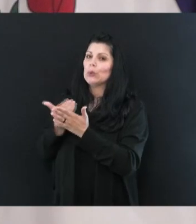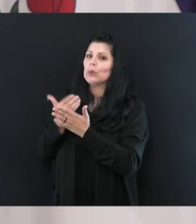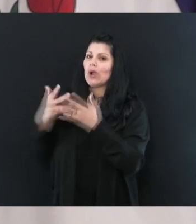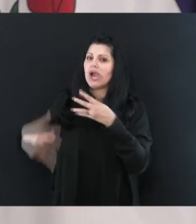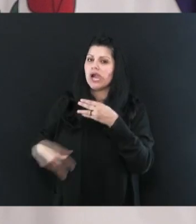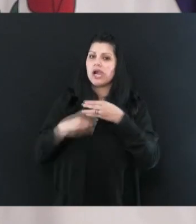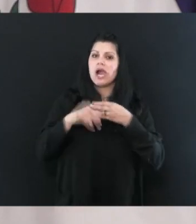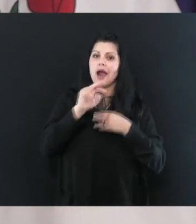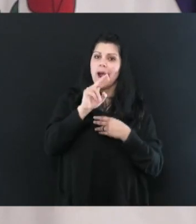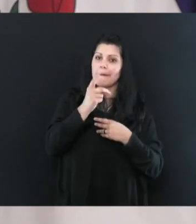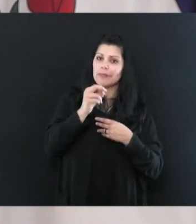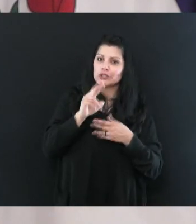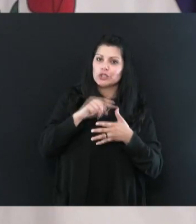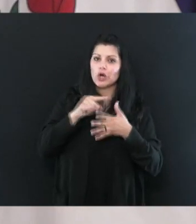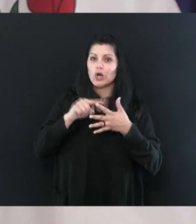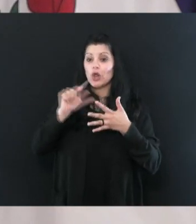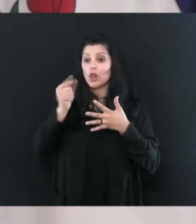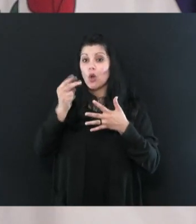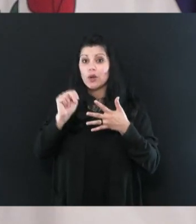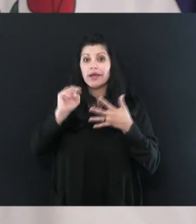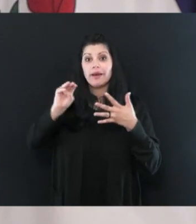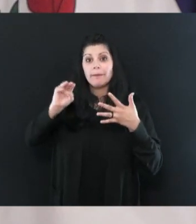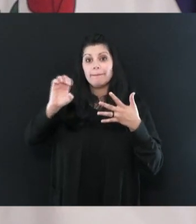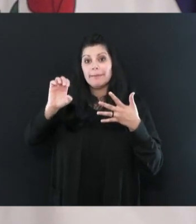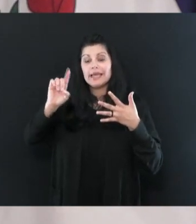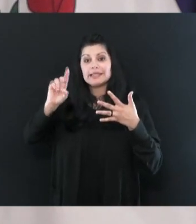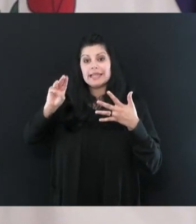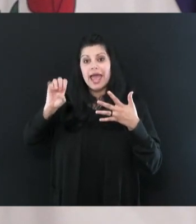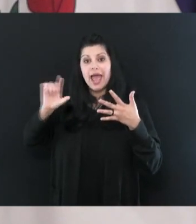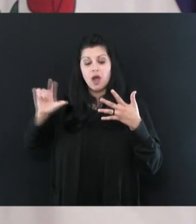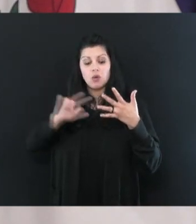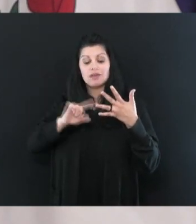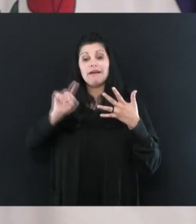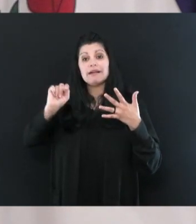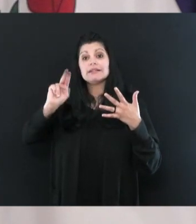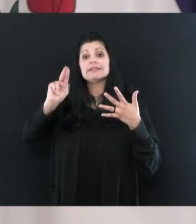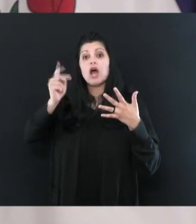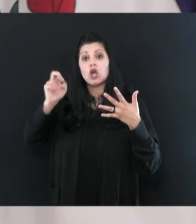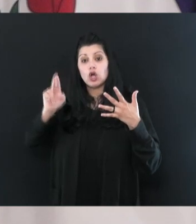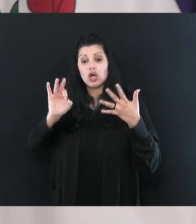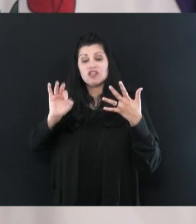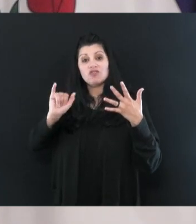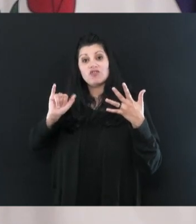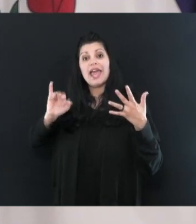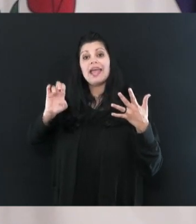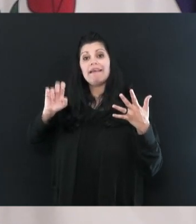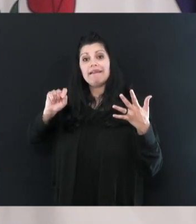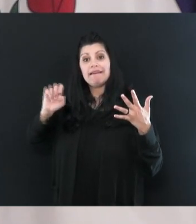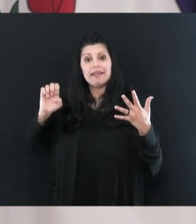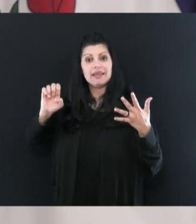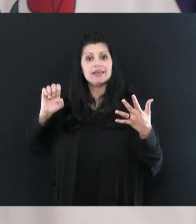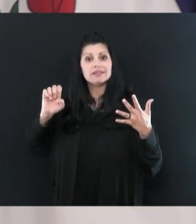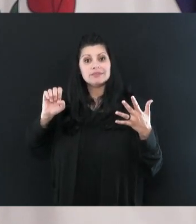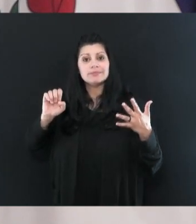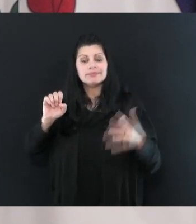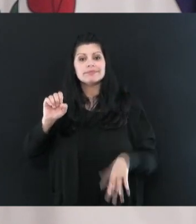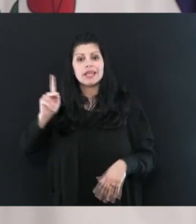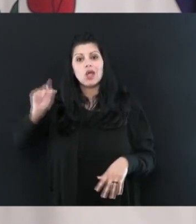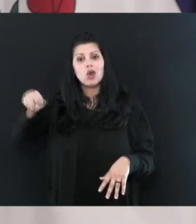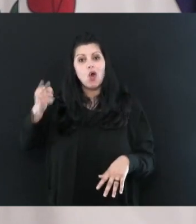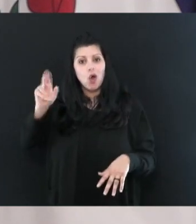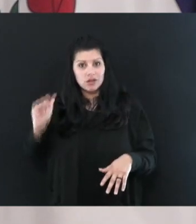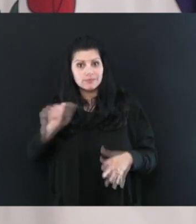Upshur, Logan, McDowell, Tucker, Harrison, Fayette, and Kanawha counties. We want to strongly urge what I've said over and over